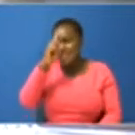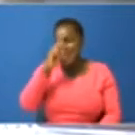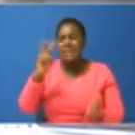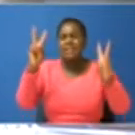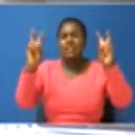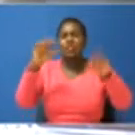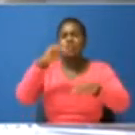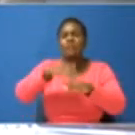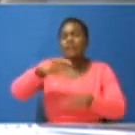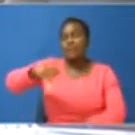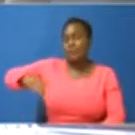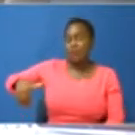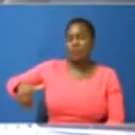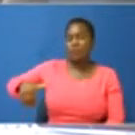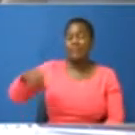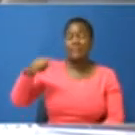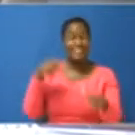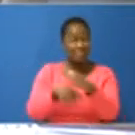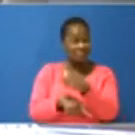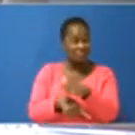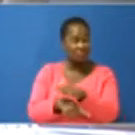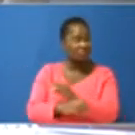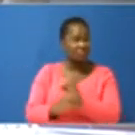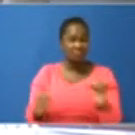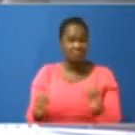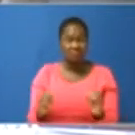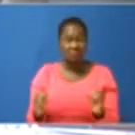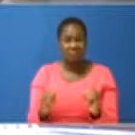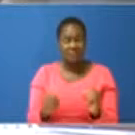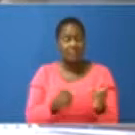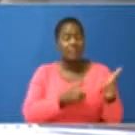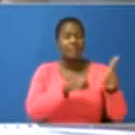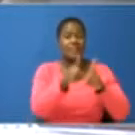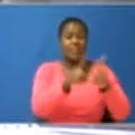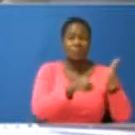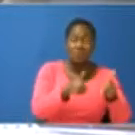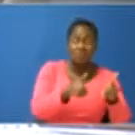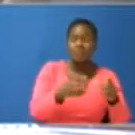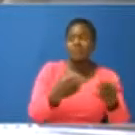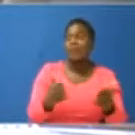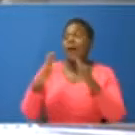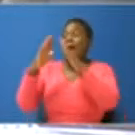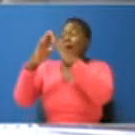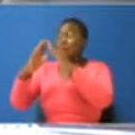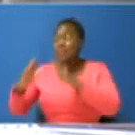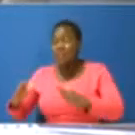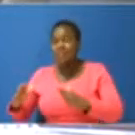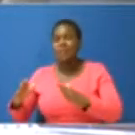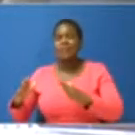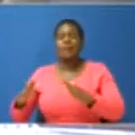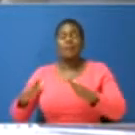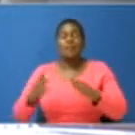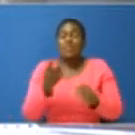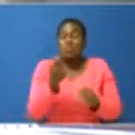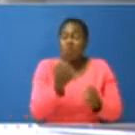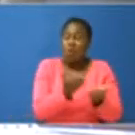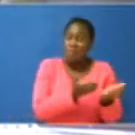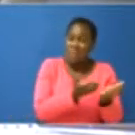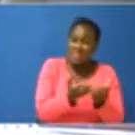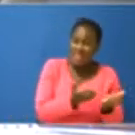city to good depth whether you're looking at transport whether you're looking at housing whether you're looking at small